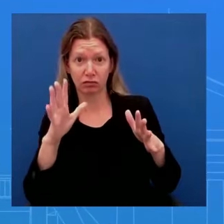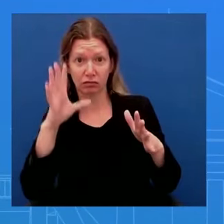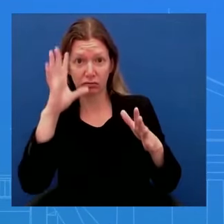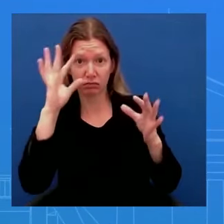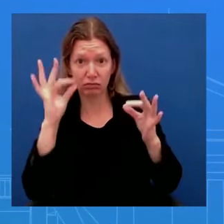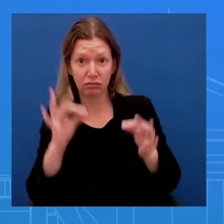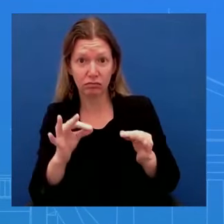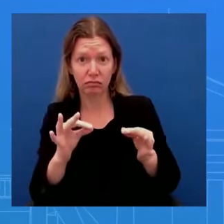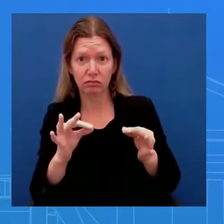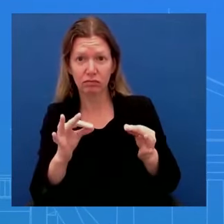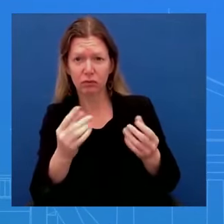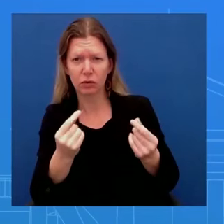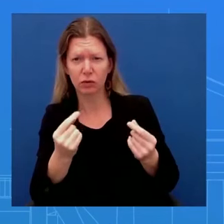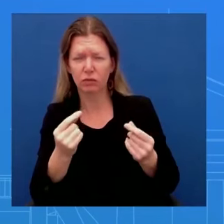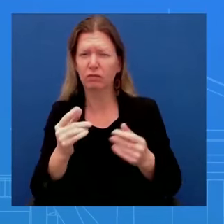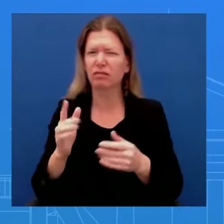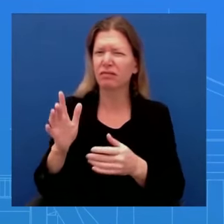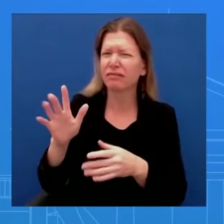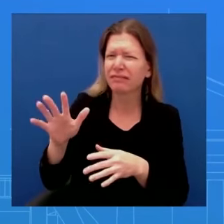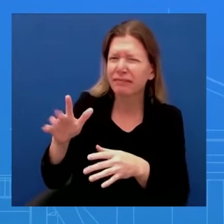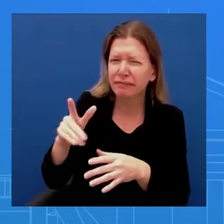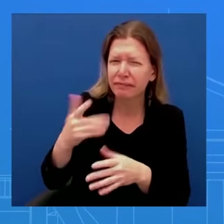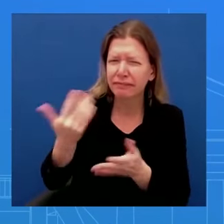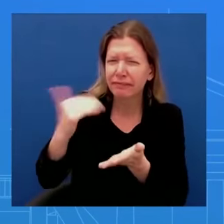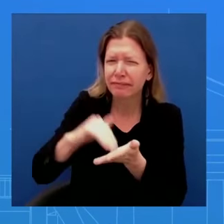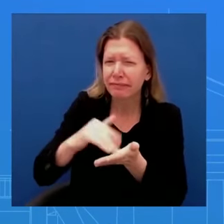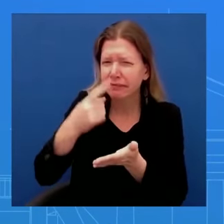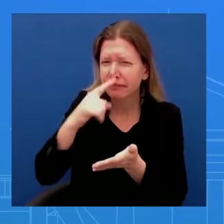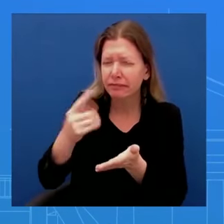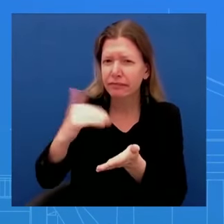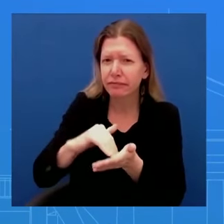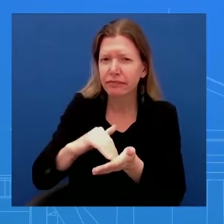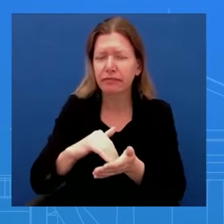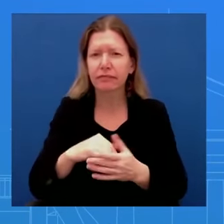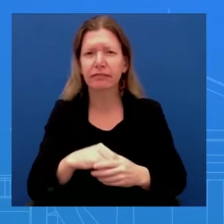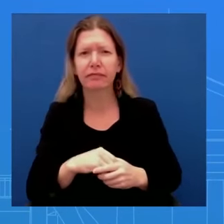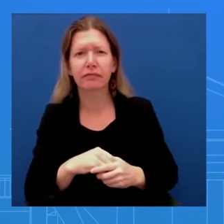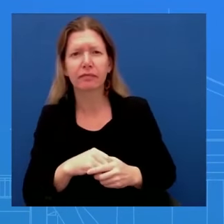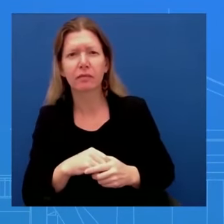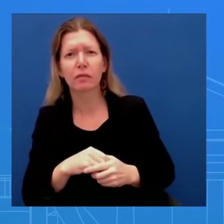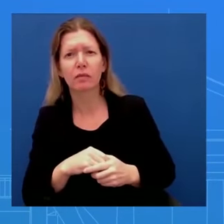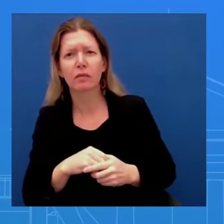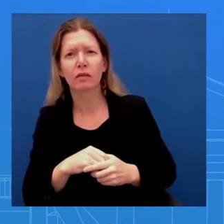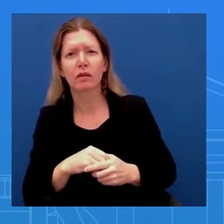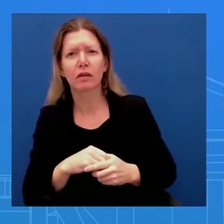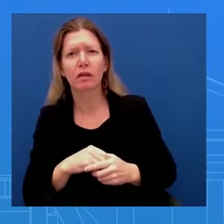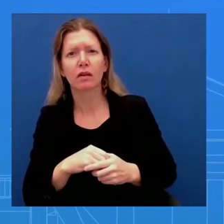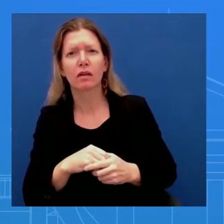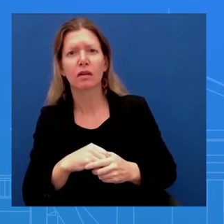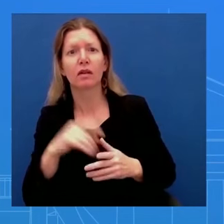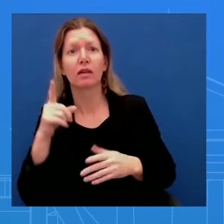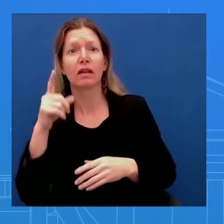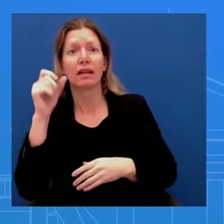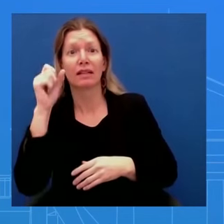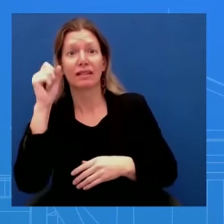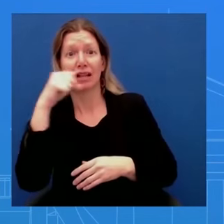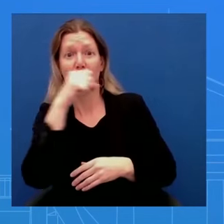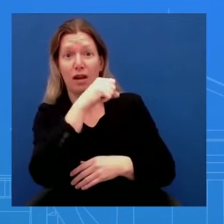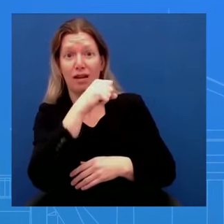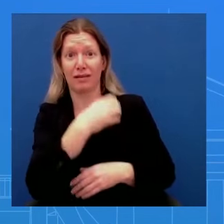sorry, can you repeat that? Speaker Johnson met new Taiwanese ambassador yesterday. So if,